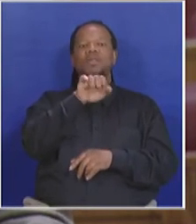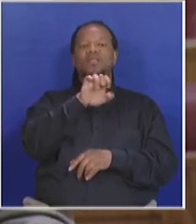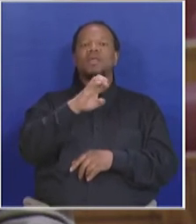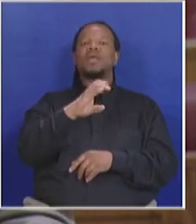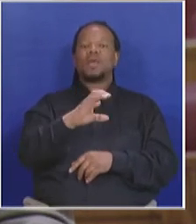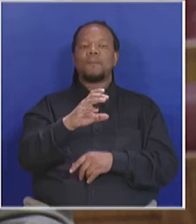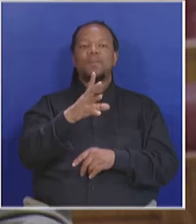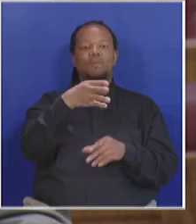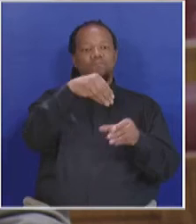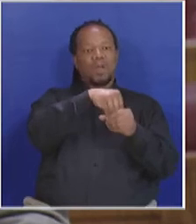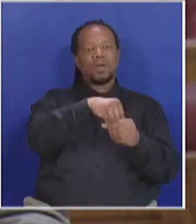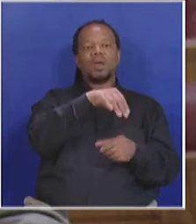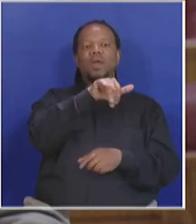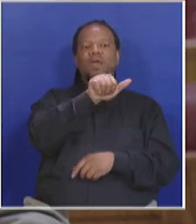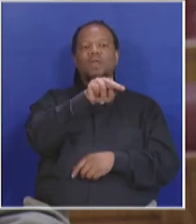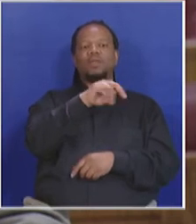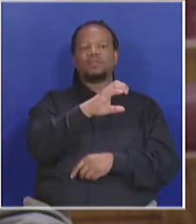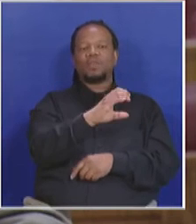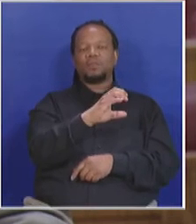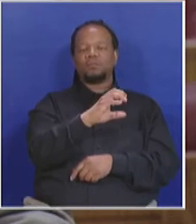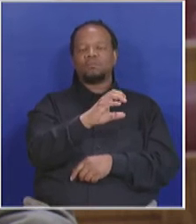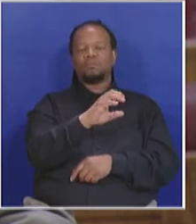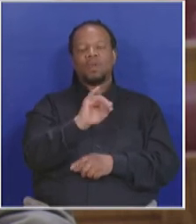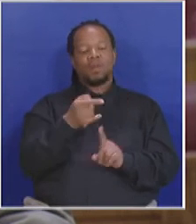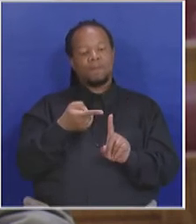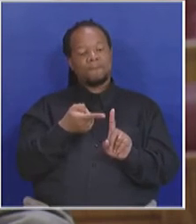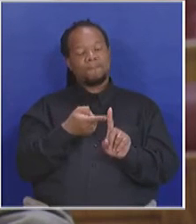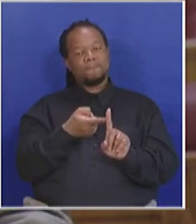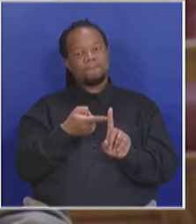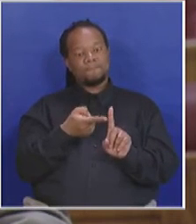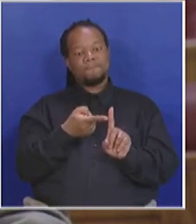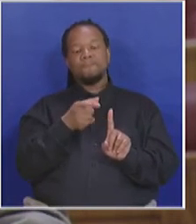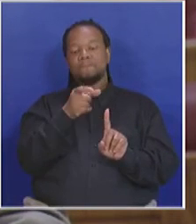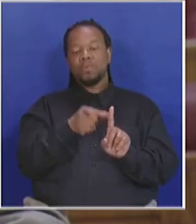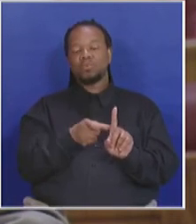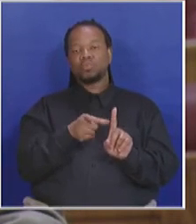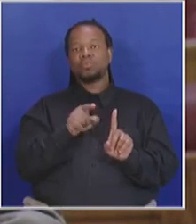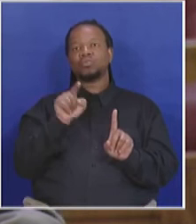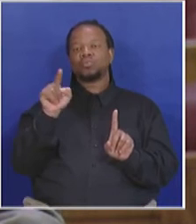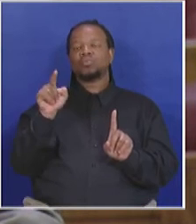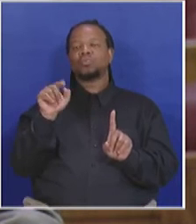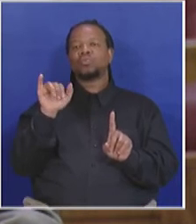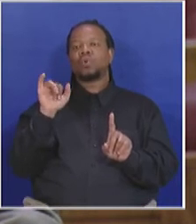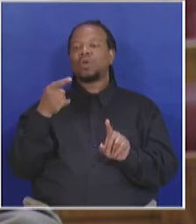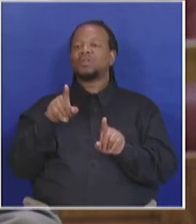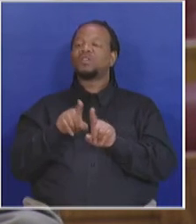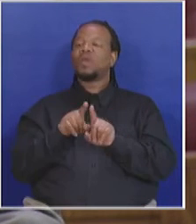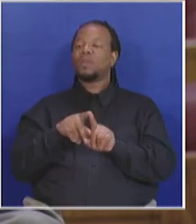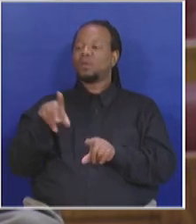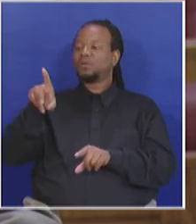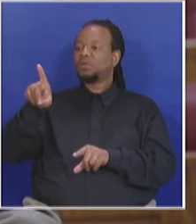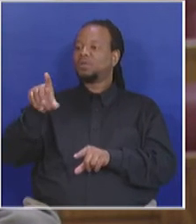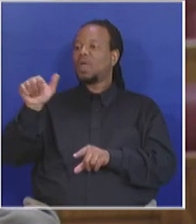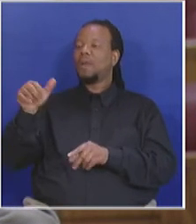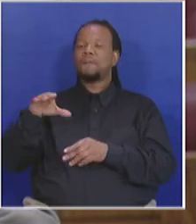great-grandfathers. Also note that her joining ANC was also followed by about 200 DA members